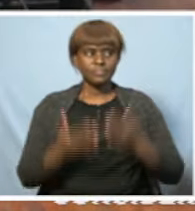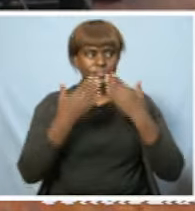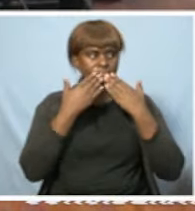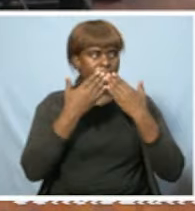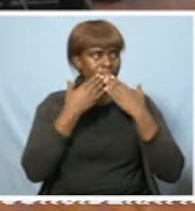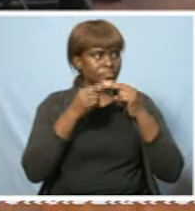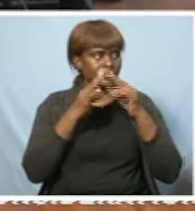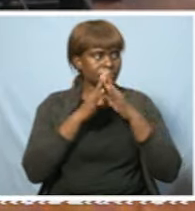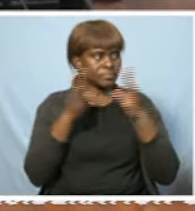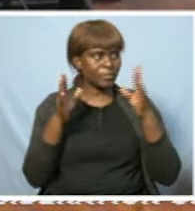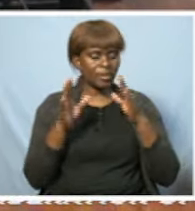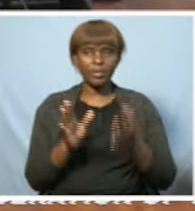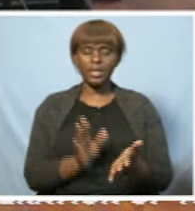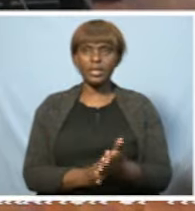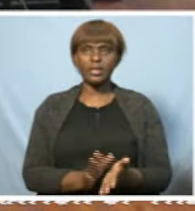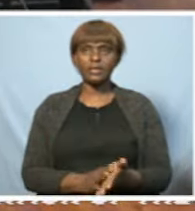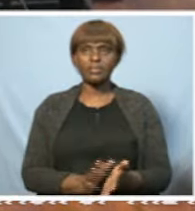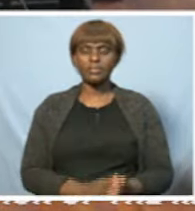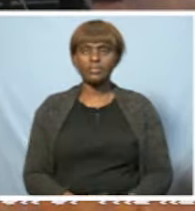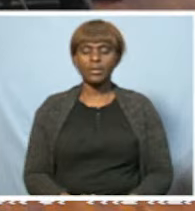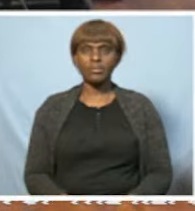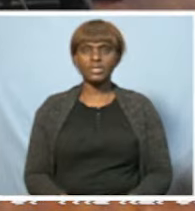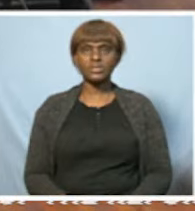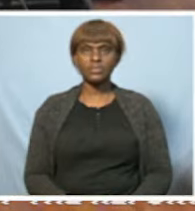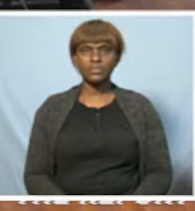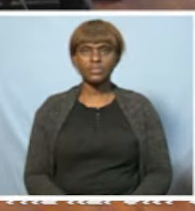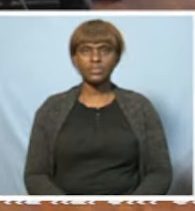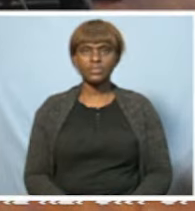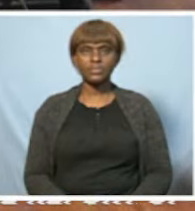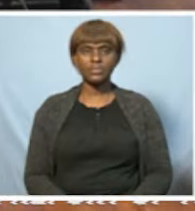much. Honorable Kampamba, is that you?